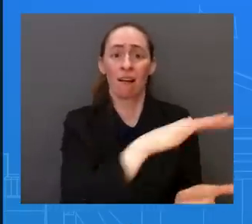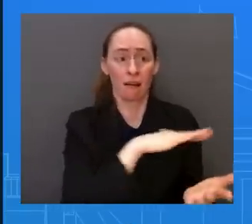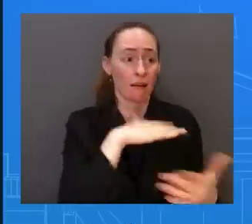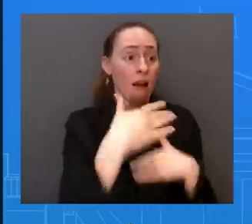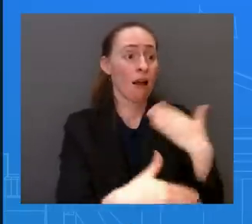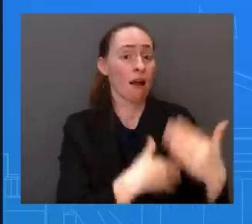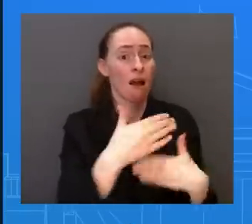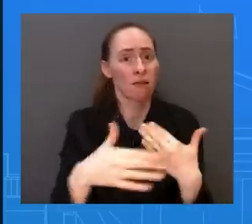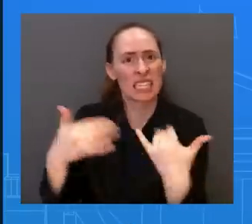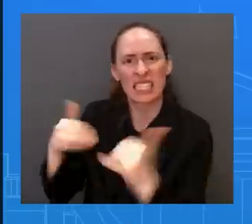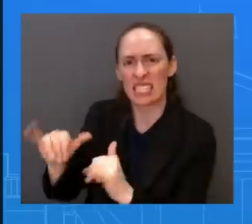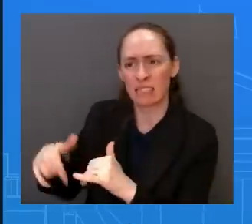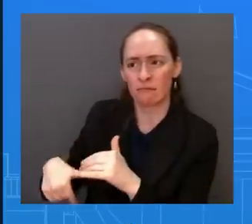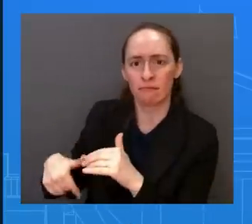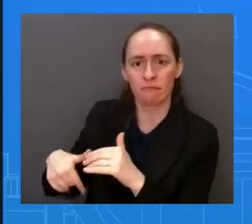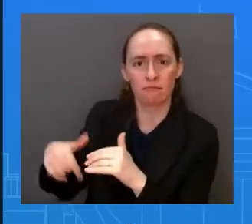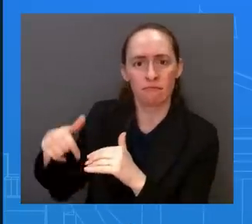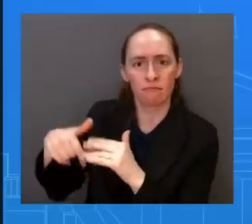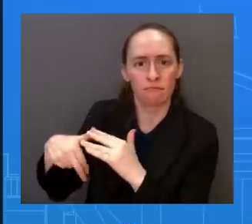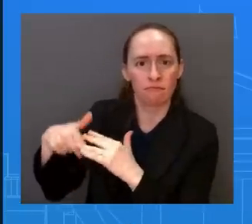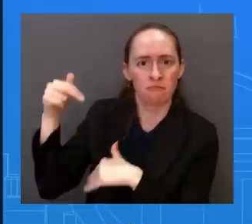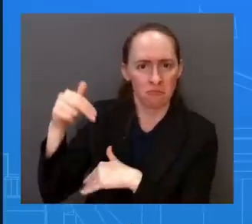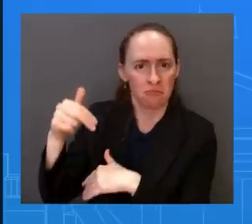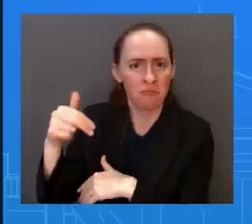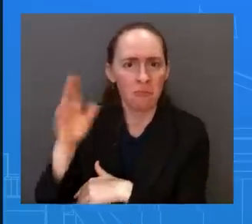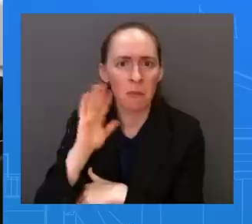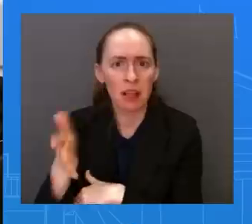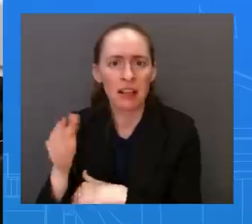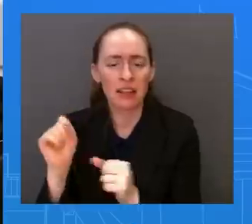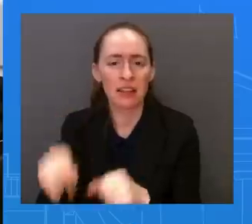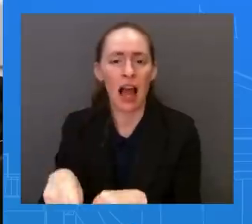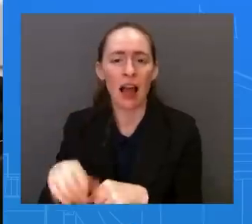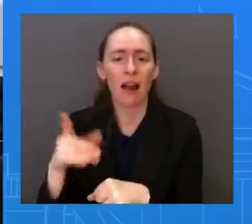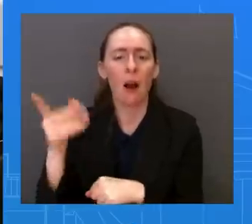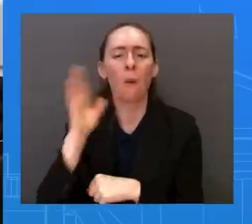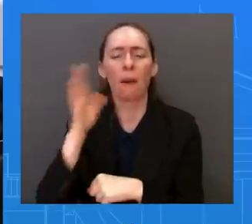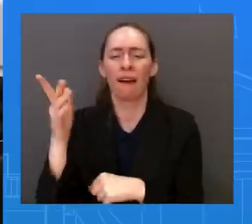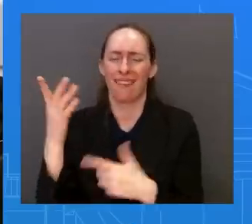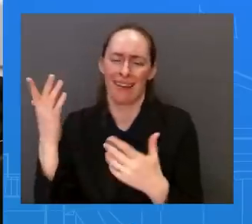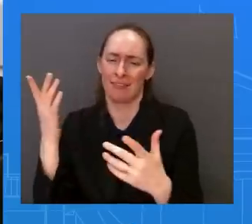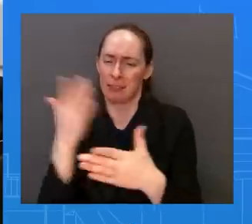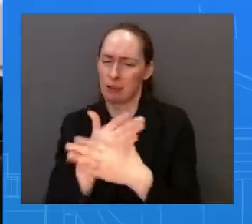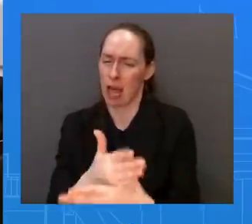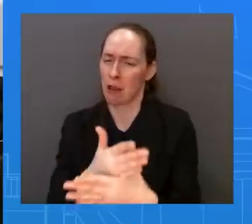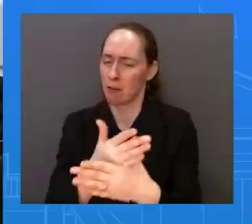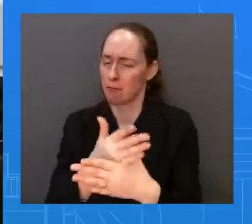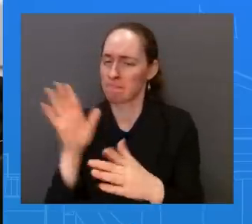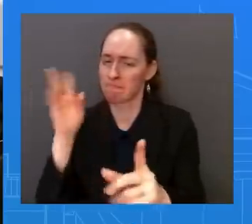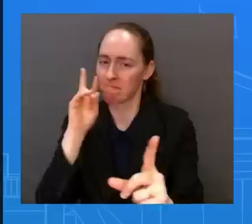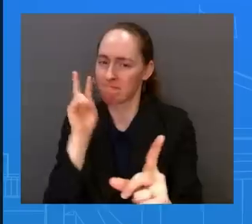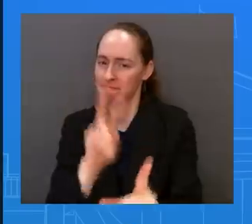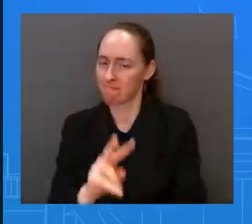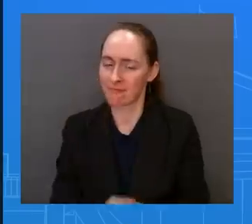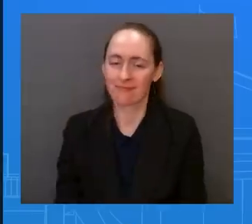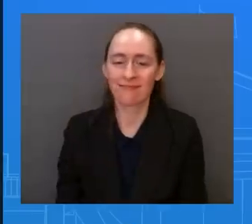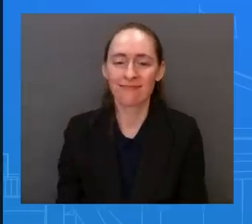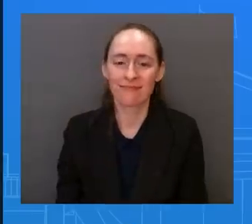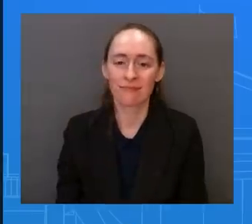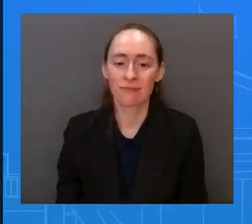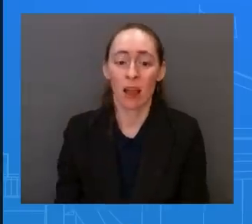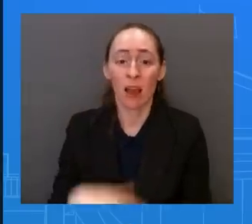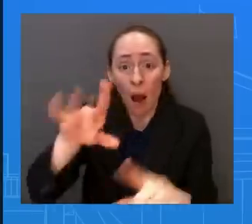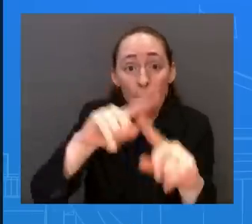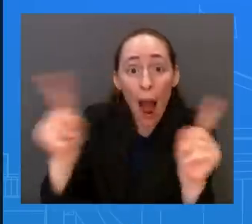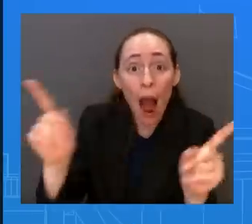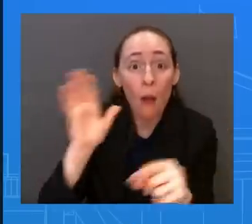a pretty clear posture when it comes to those programs. Specifics that address the solvency question? Well, I think that there'll be